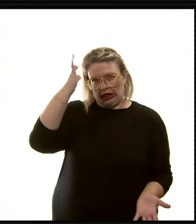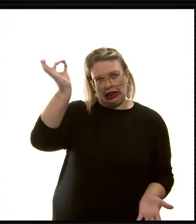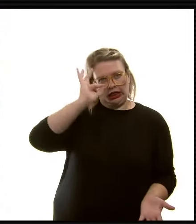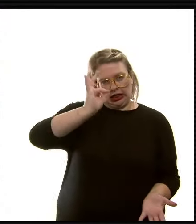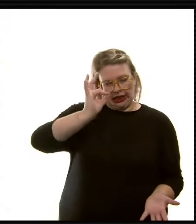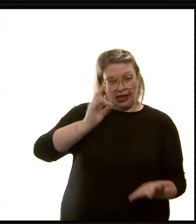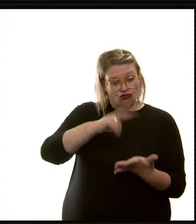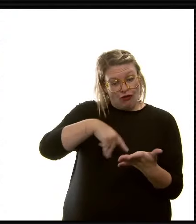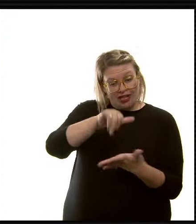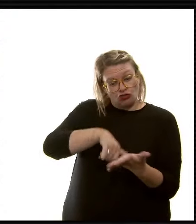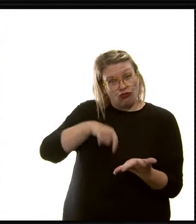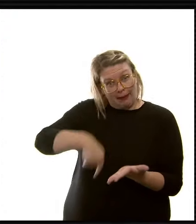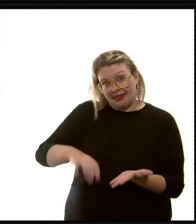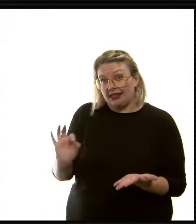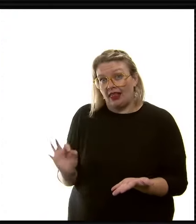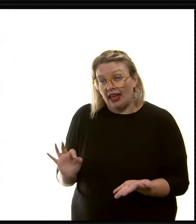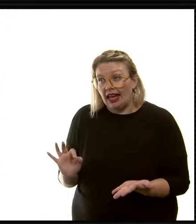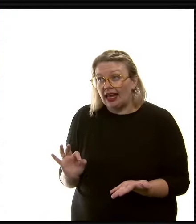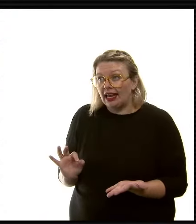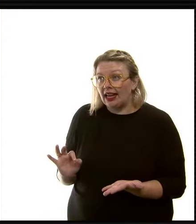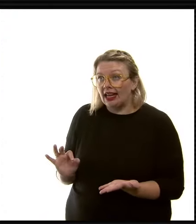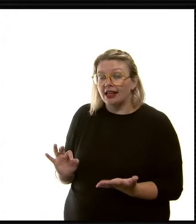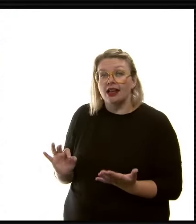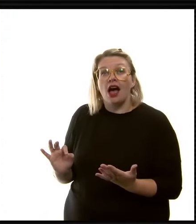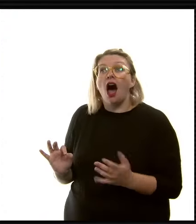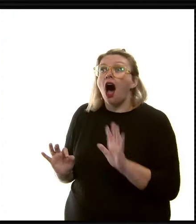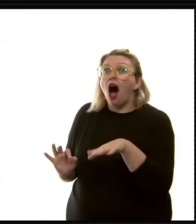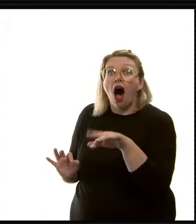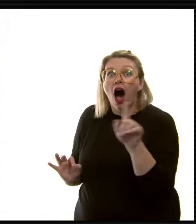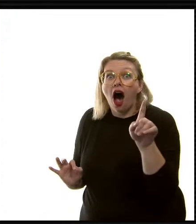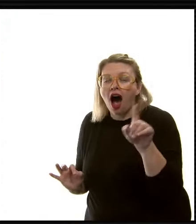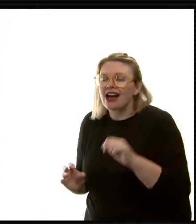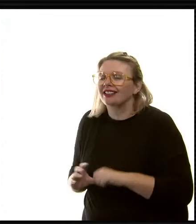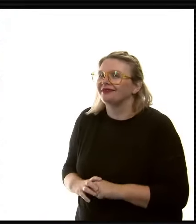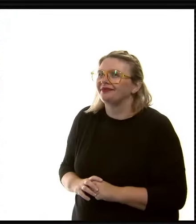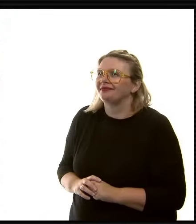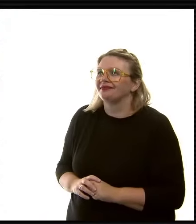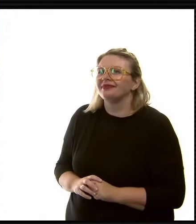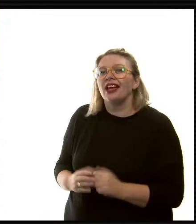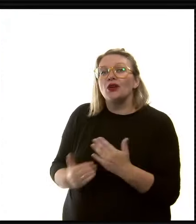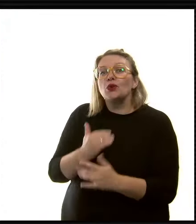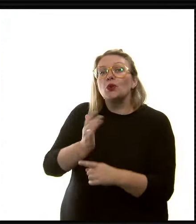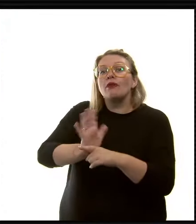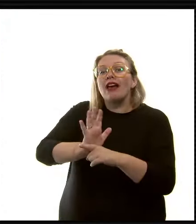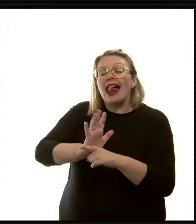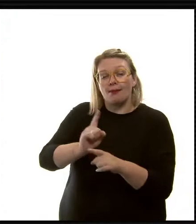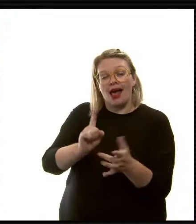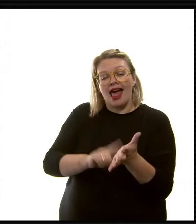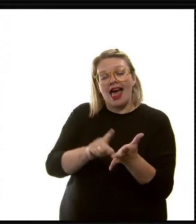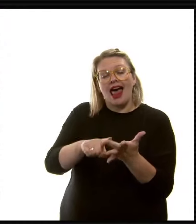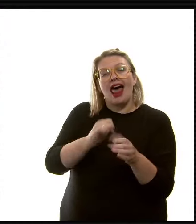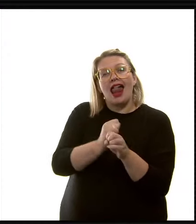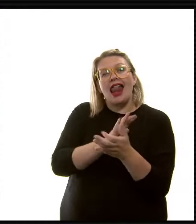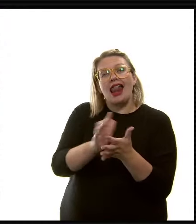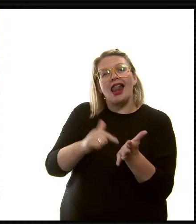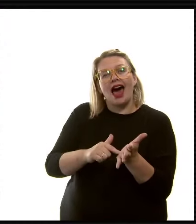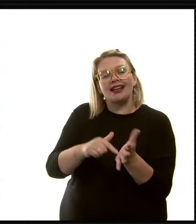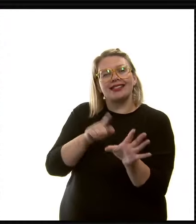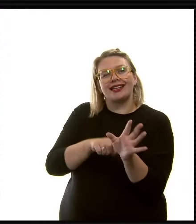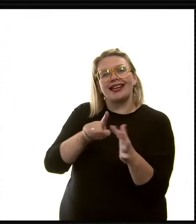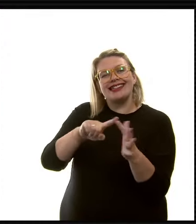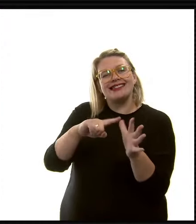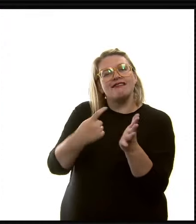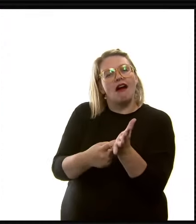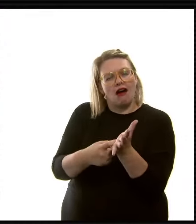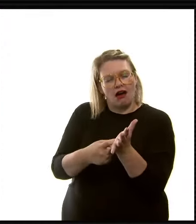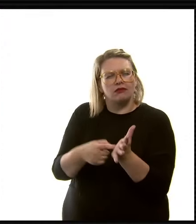script. Okay, fine. It's Lightyear. Oh, yes, that's great. I know. It is the fantastic origin story behind the beloved Toy Story character,